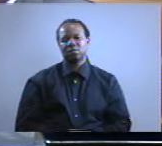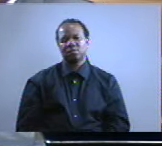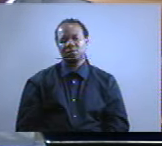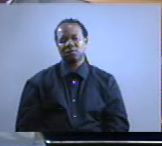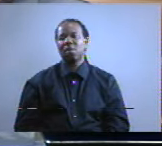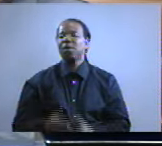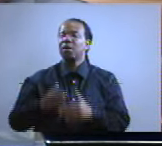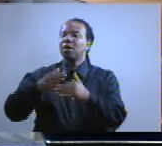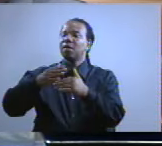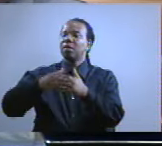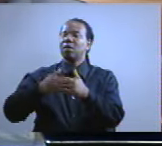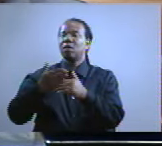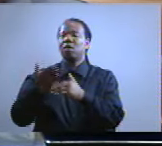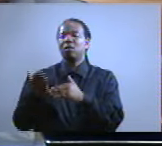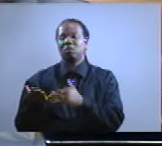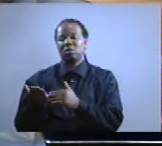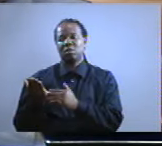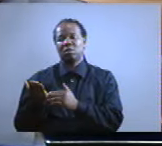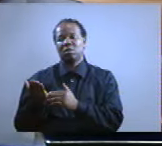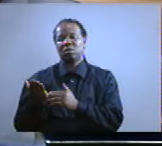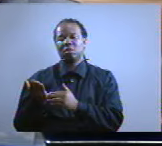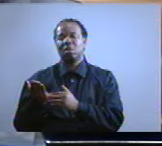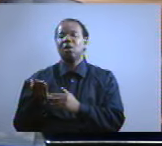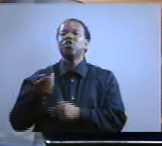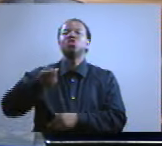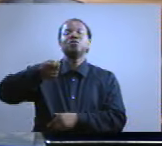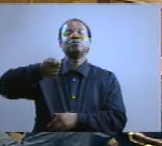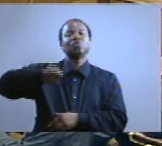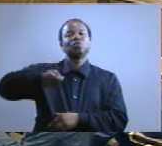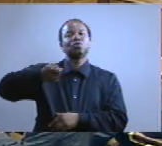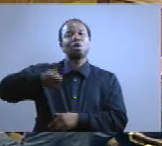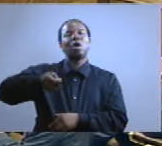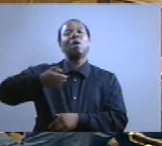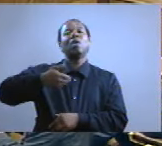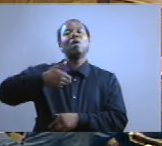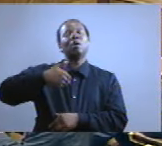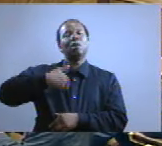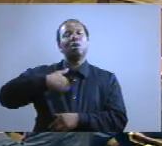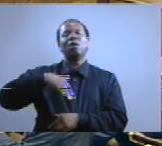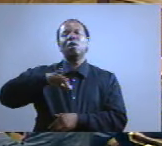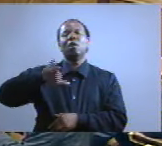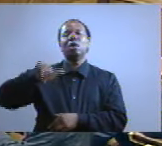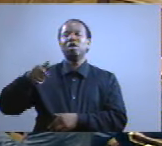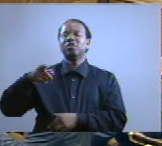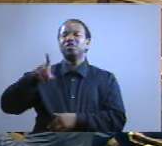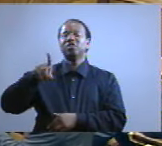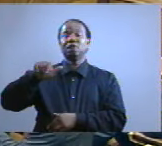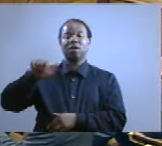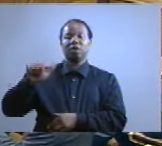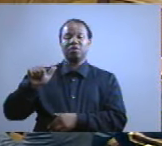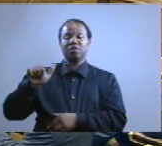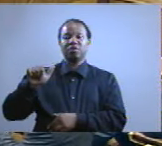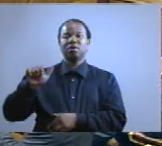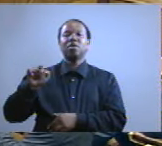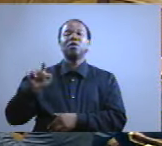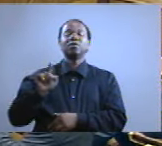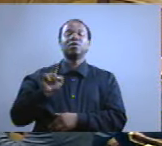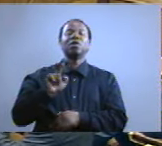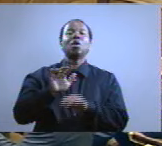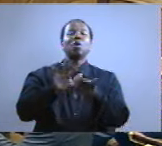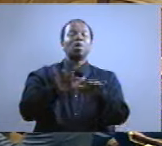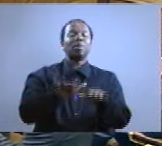there any further motions without notice? Honourable Speaker, I hereby move on behalf of the Democratic Alliance that the House notes